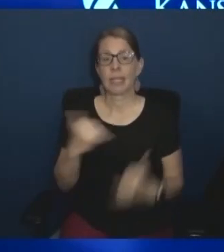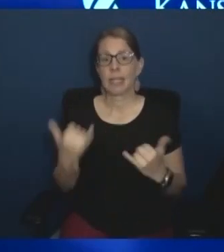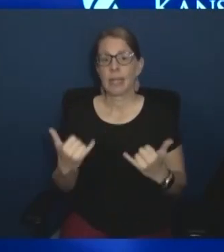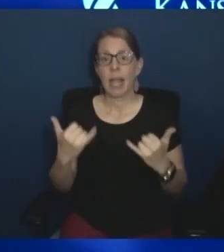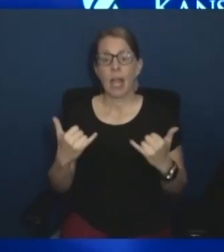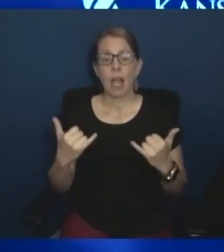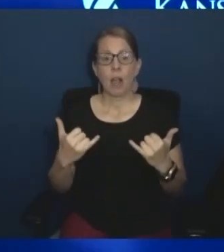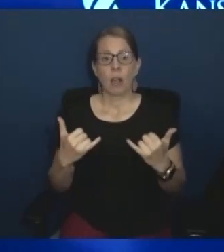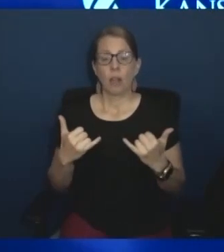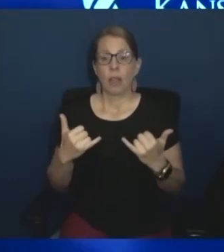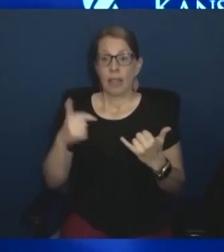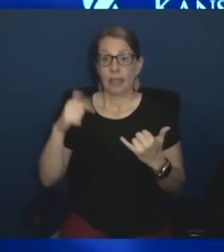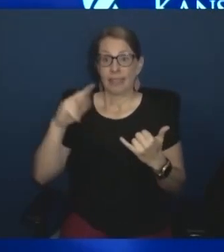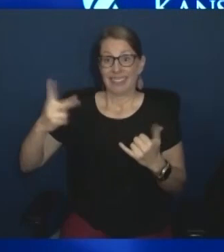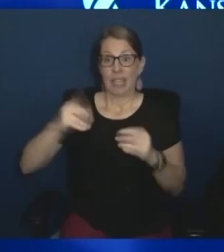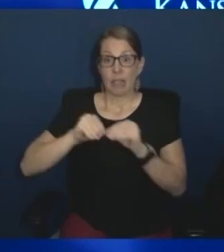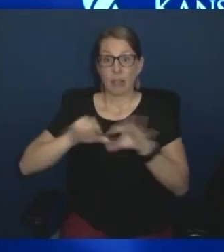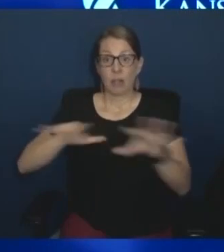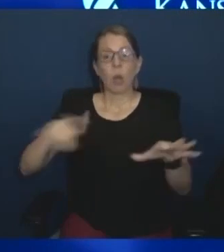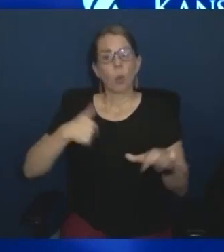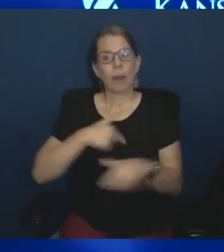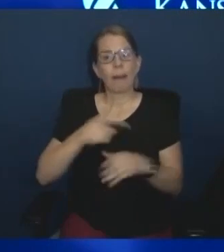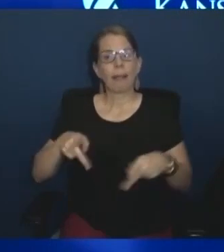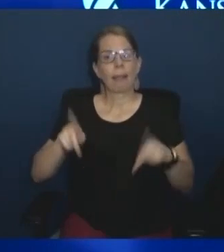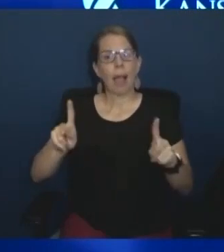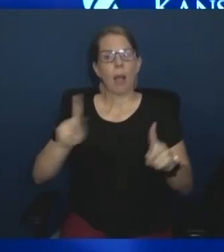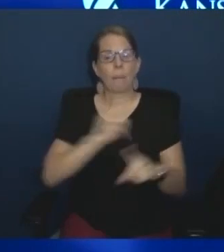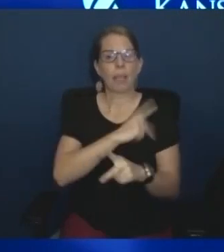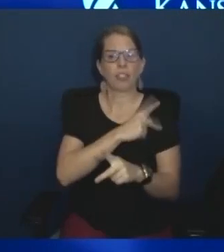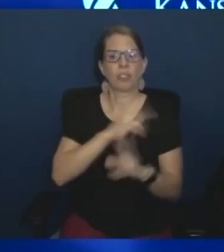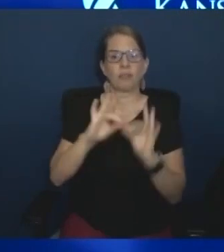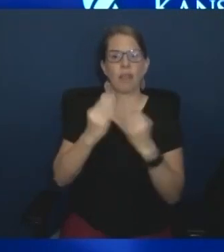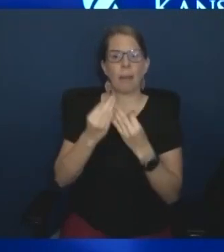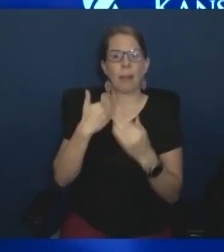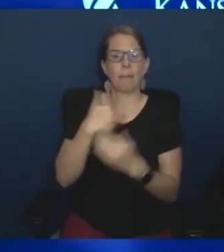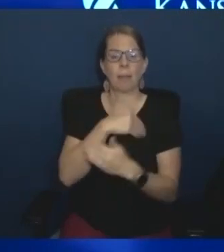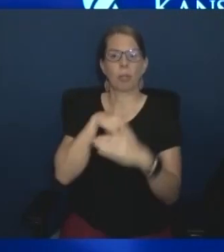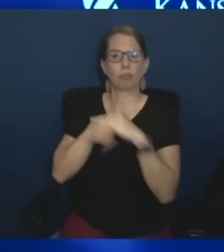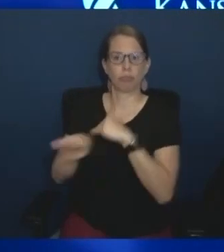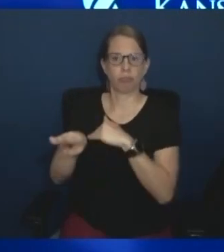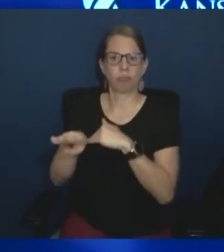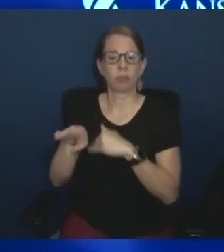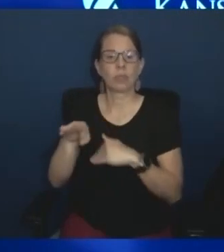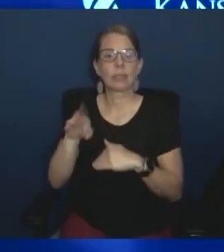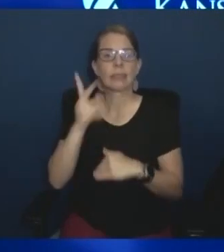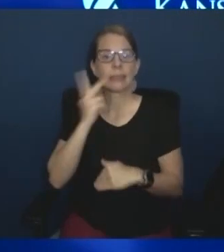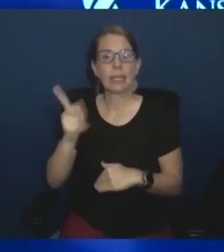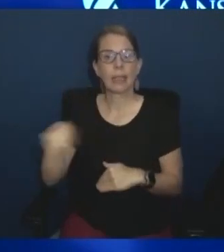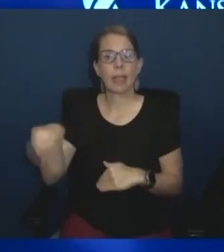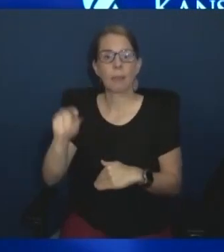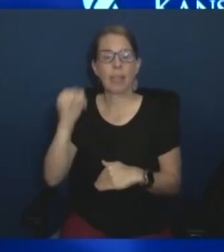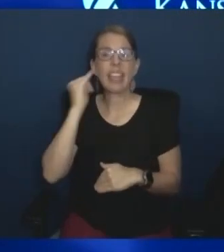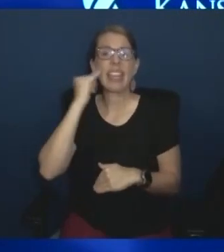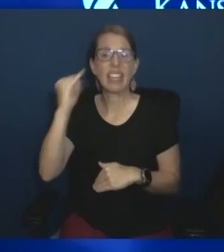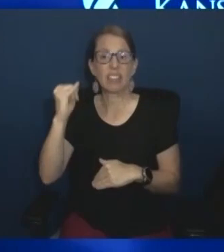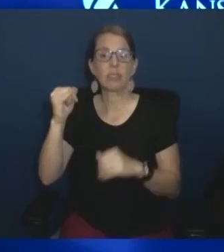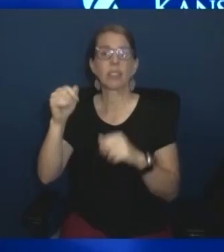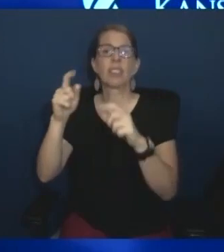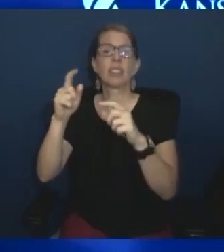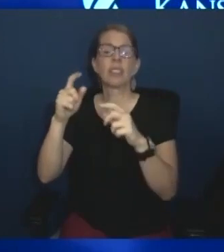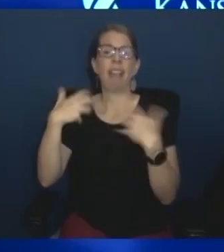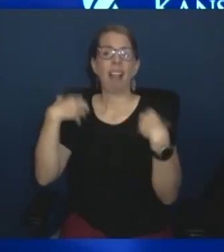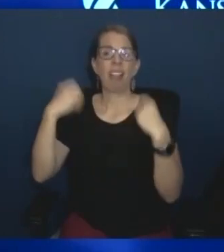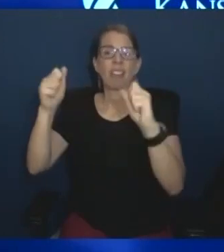we do allow patients' family members to come and see them if we know we're going that route. But back